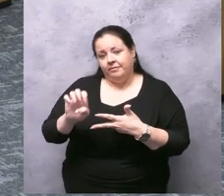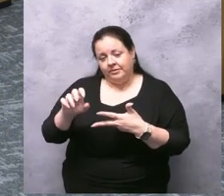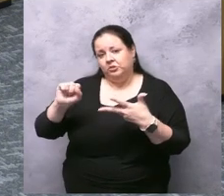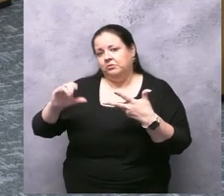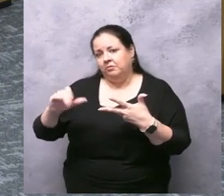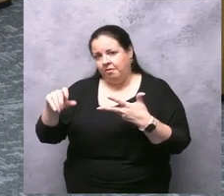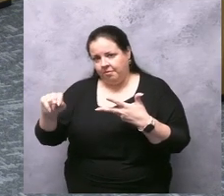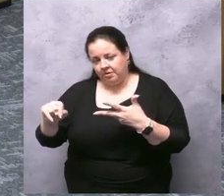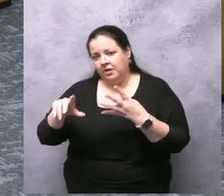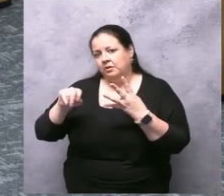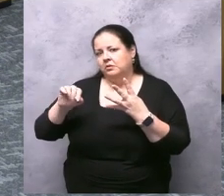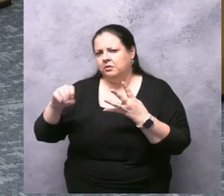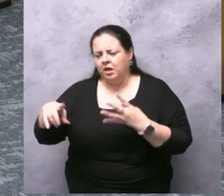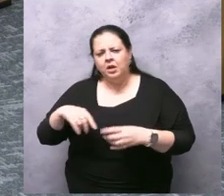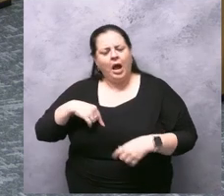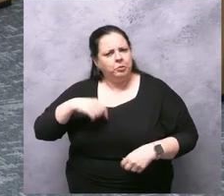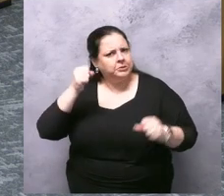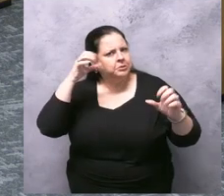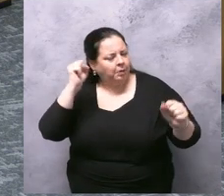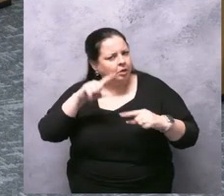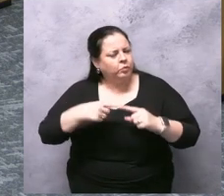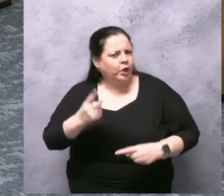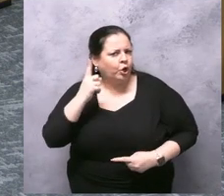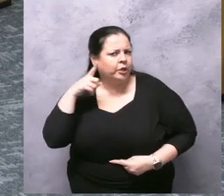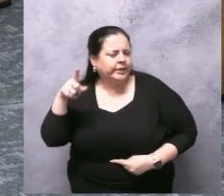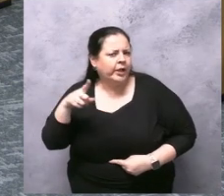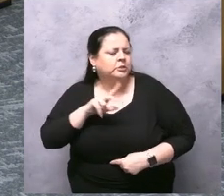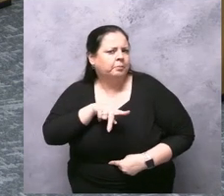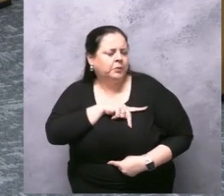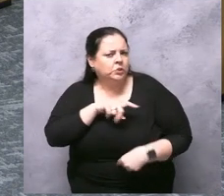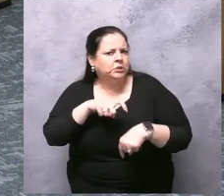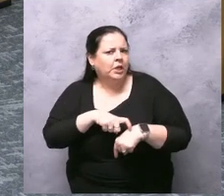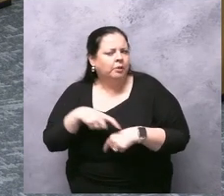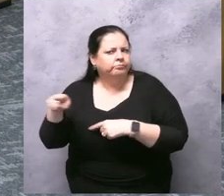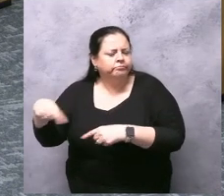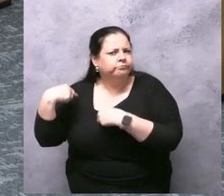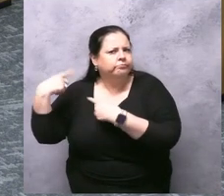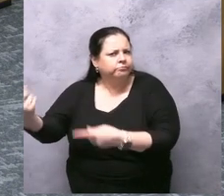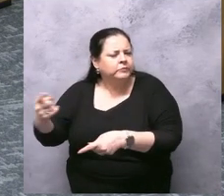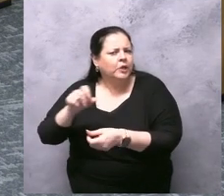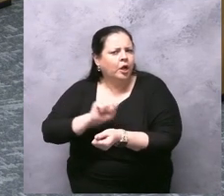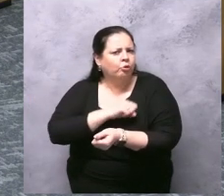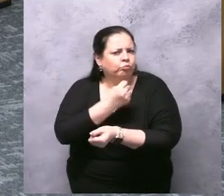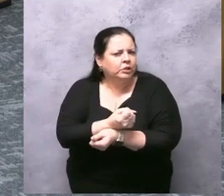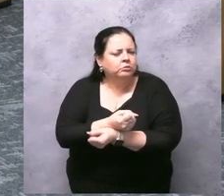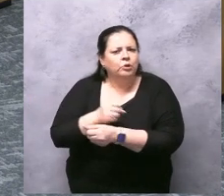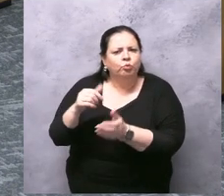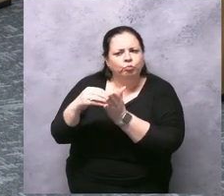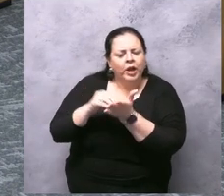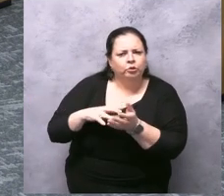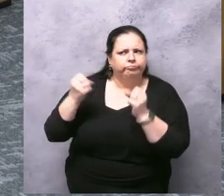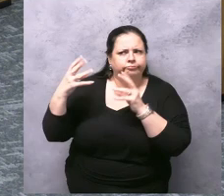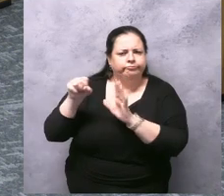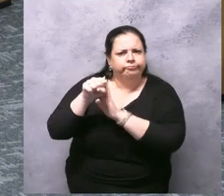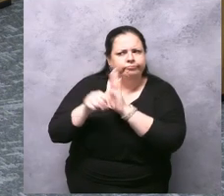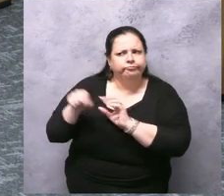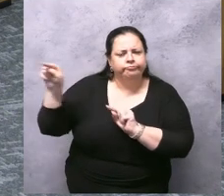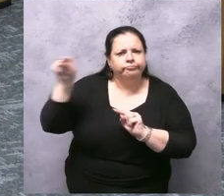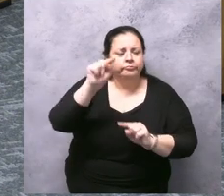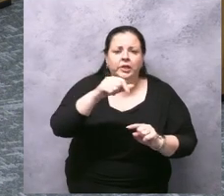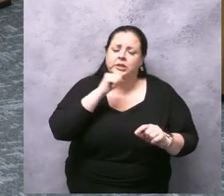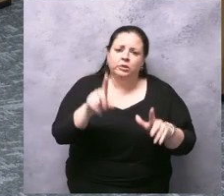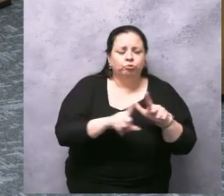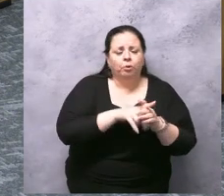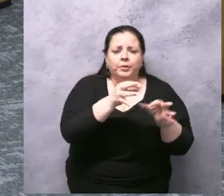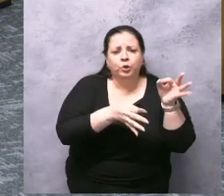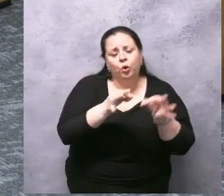out that Natalie has been spending an awful lot of personal time with this man. This man has a long arrest record in multiple states. Failure to appear in court, contempt of court,